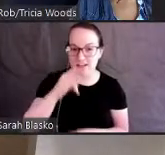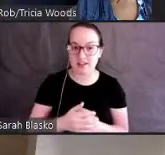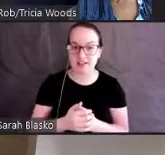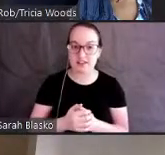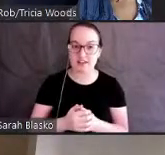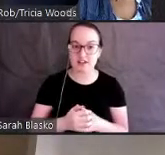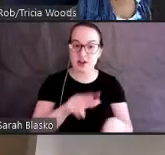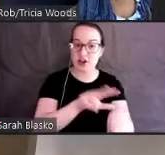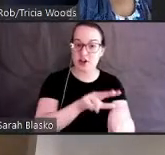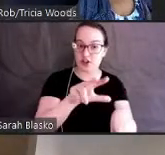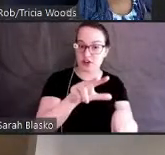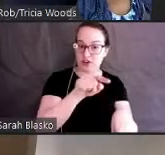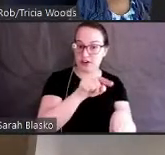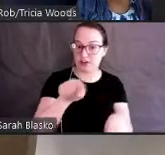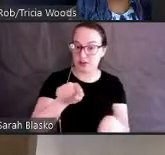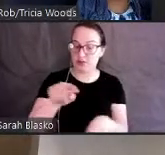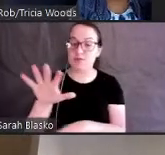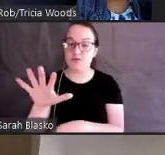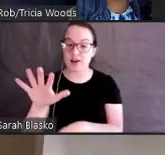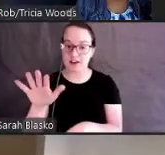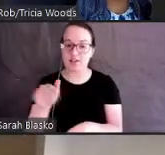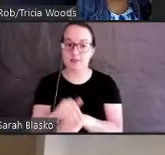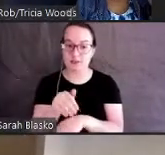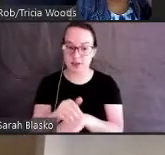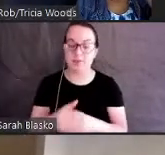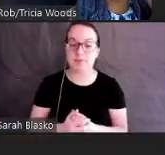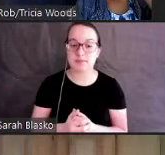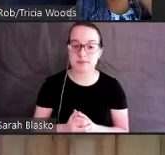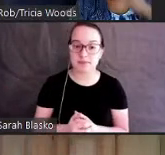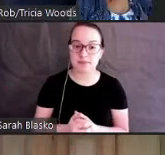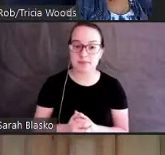need volunteers for that. You can go to